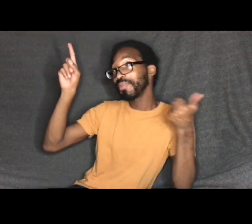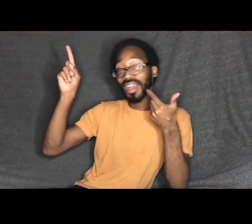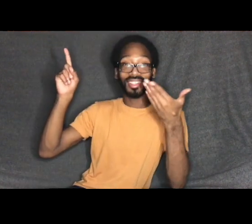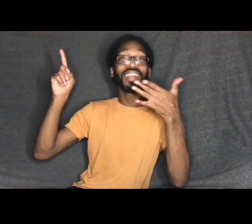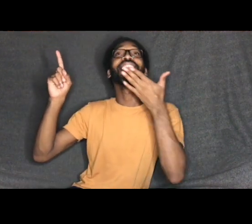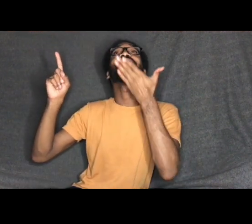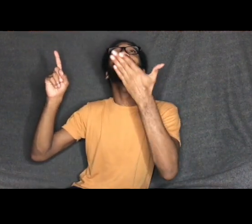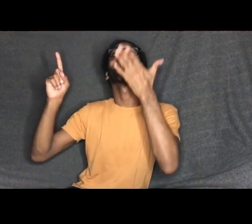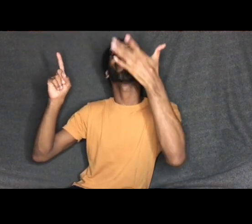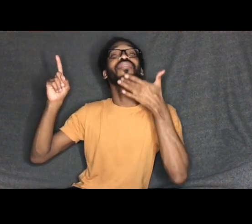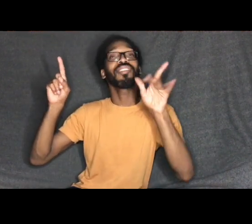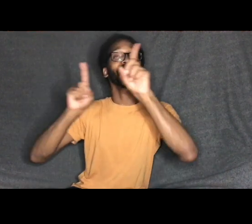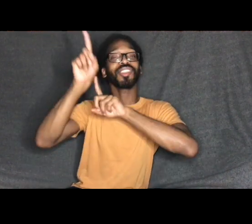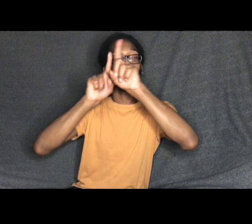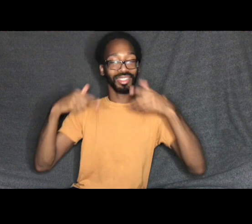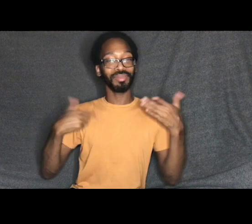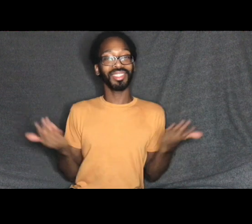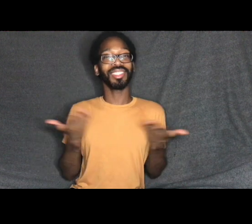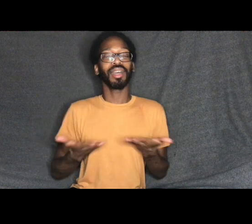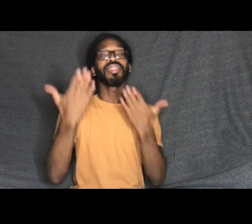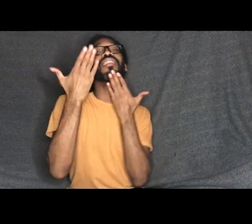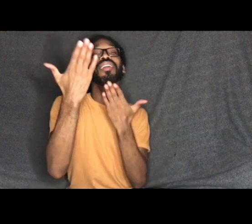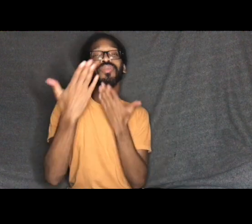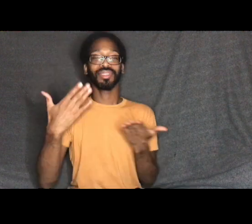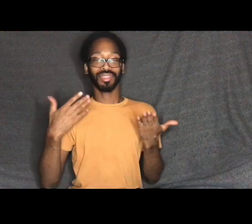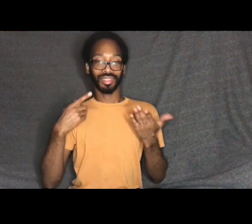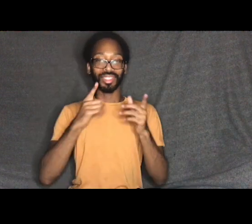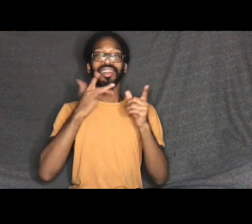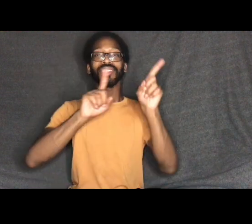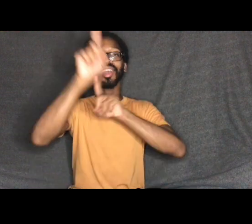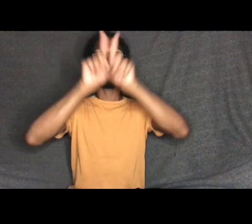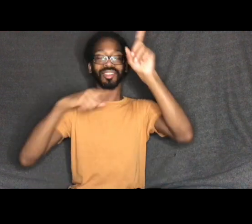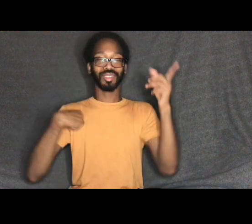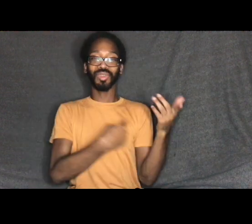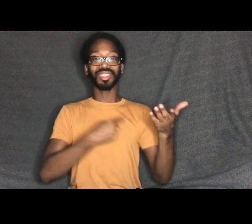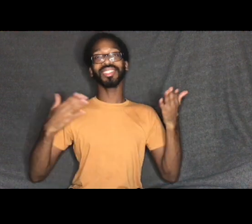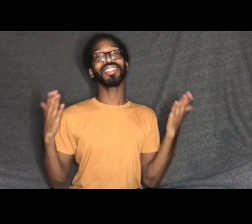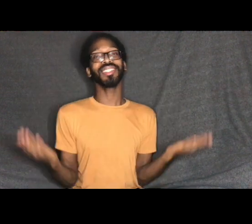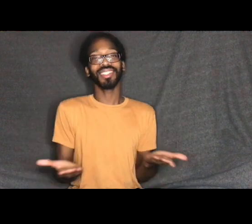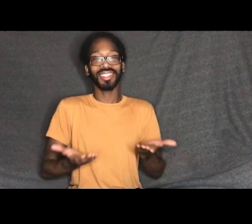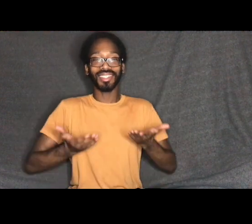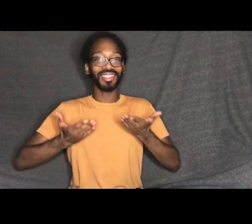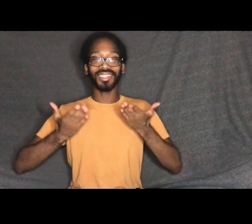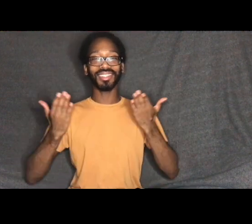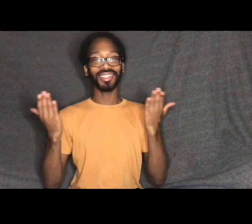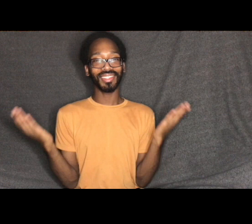your lucky stars that I exist. We're gonna thank our lucky stars that he